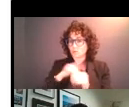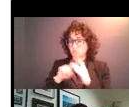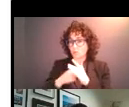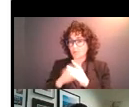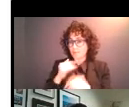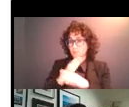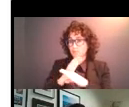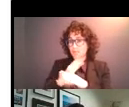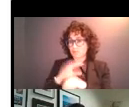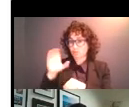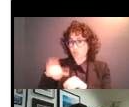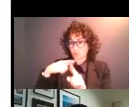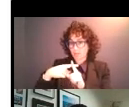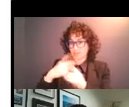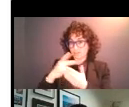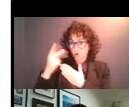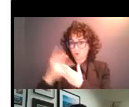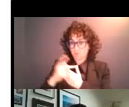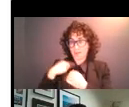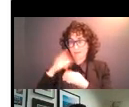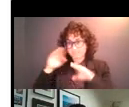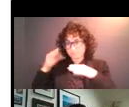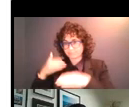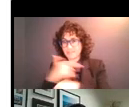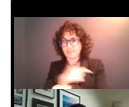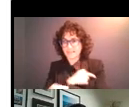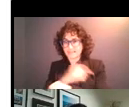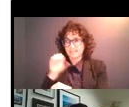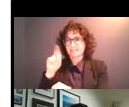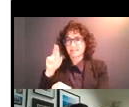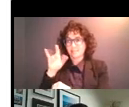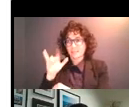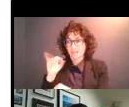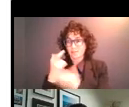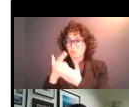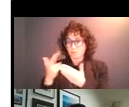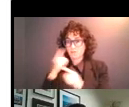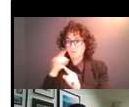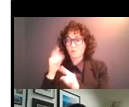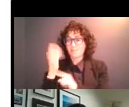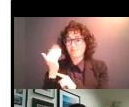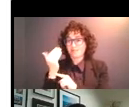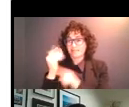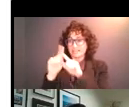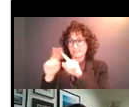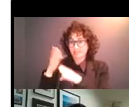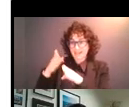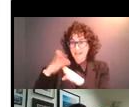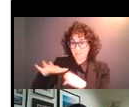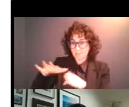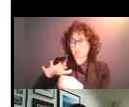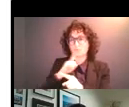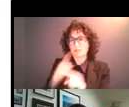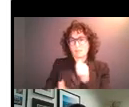Plus program with a dedicated vaccine supply and resources to the 15 neighborhoods that have been most burdened by